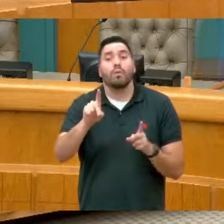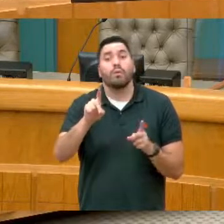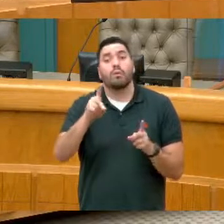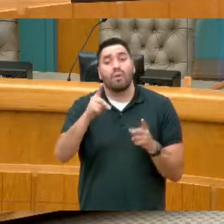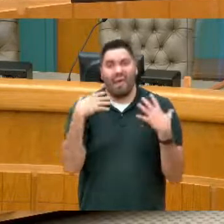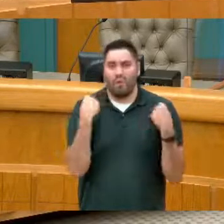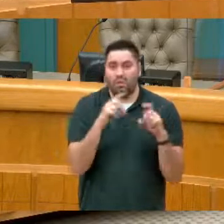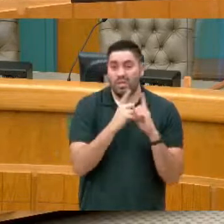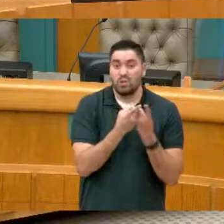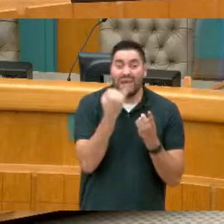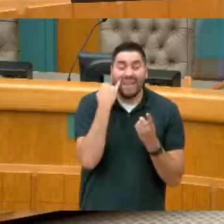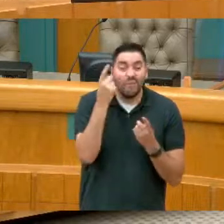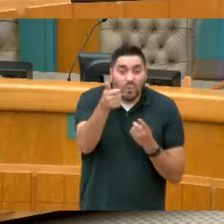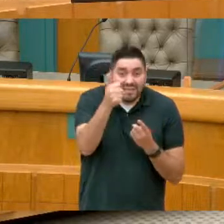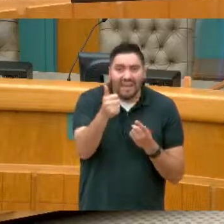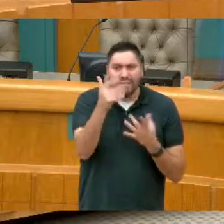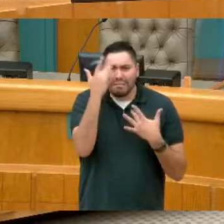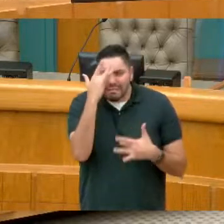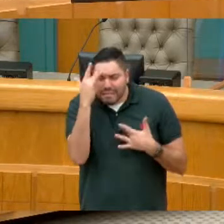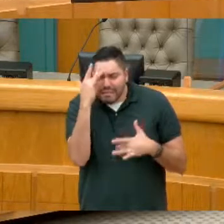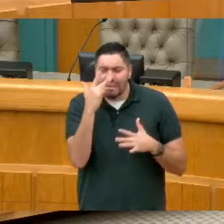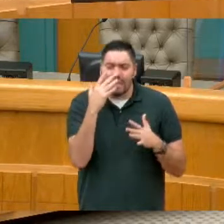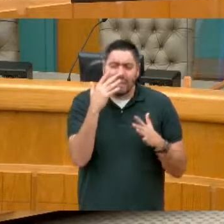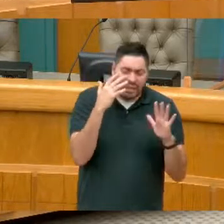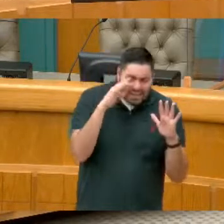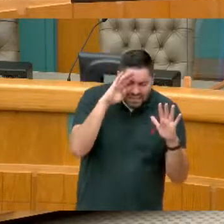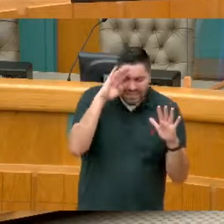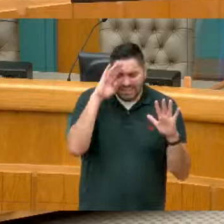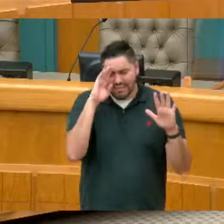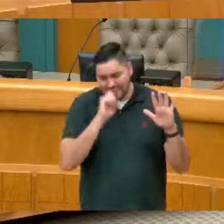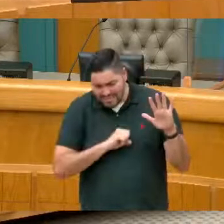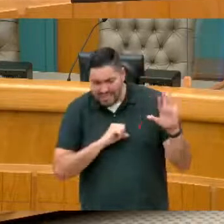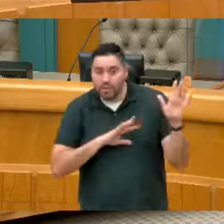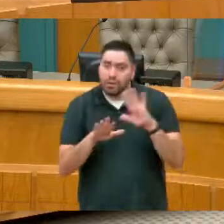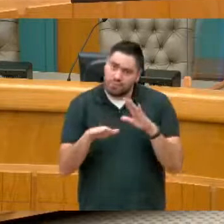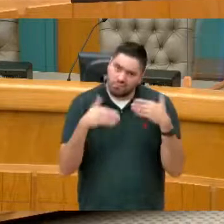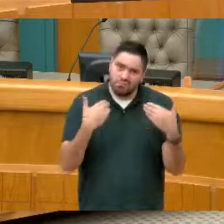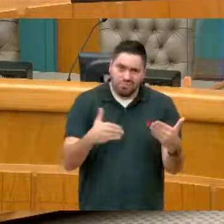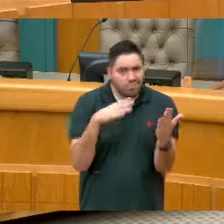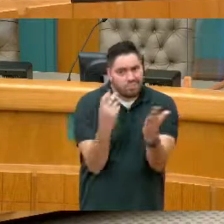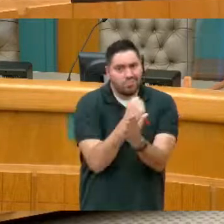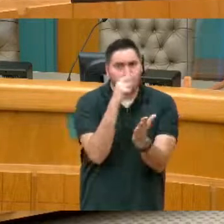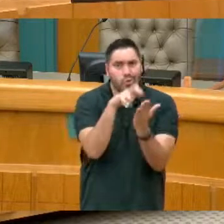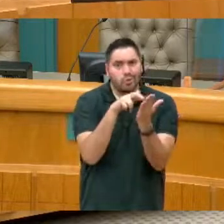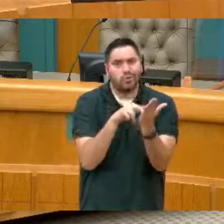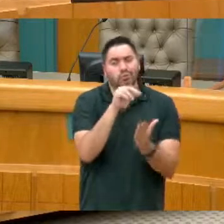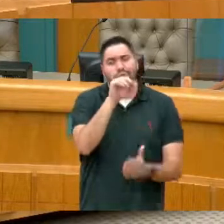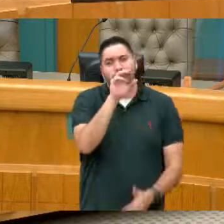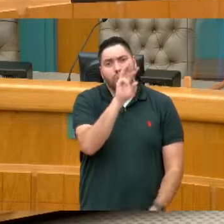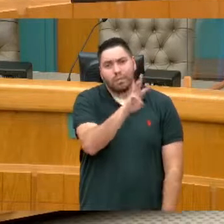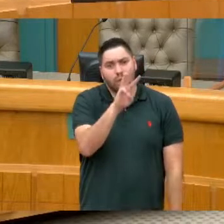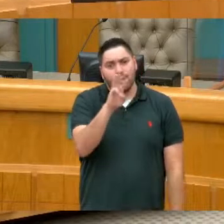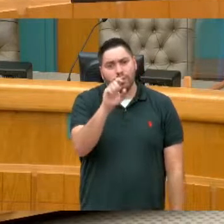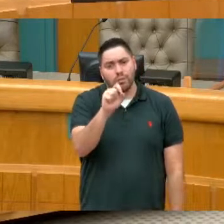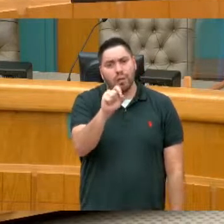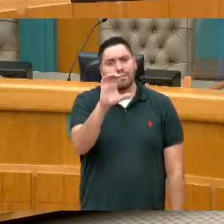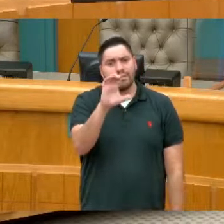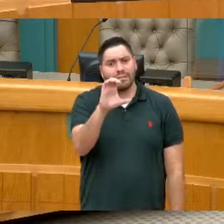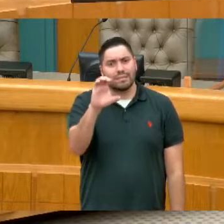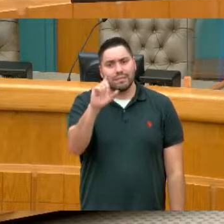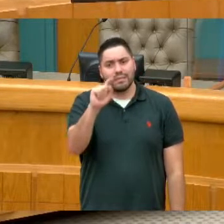So I'm going to switch hats a little bit, and I'm going to go to some of the points from the Public Health